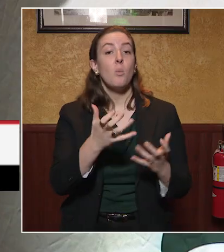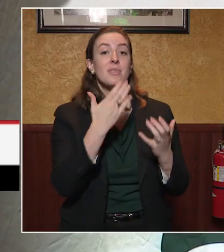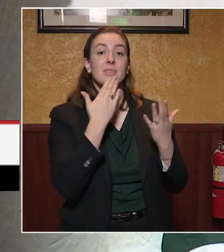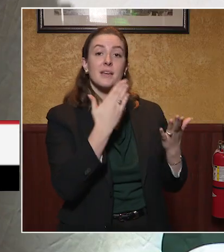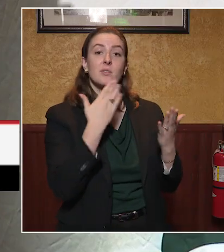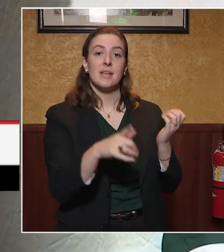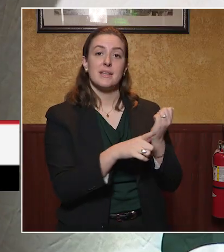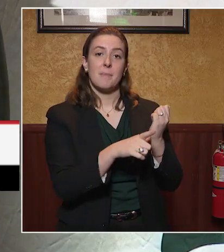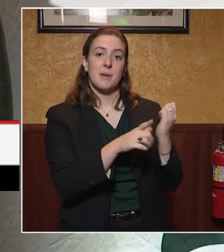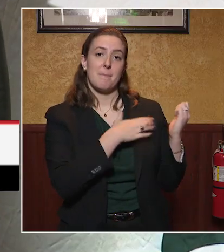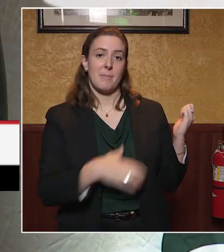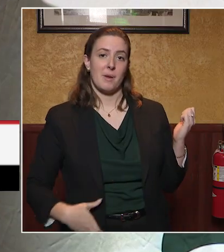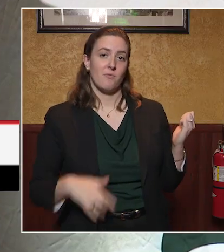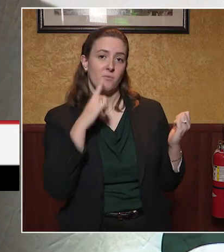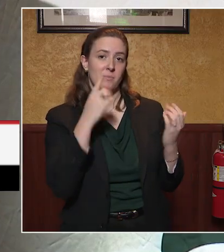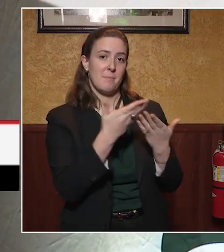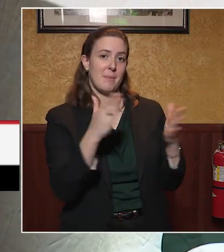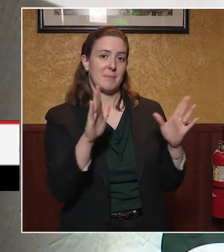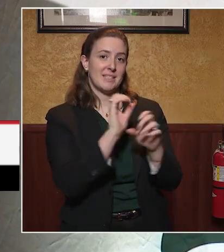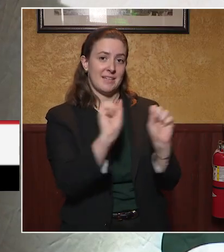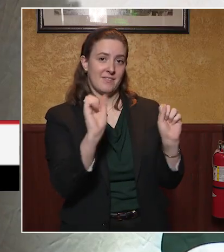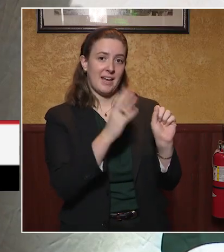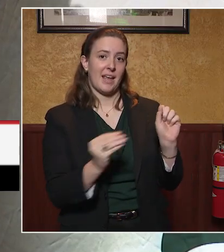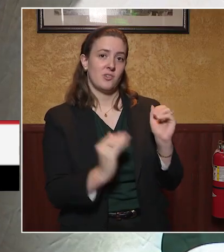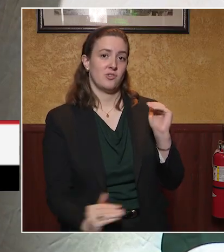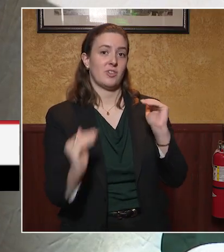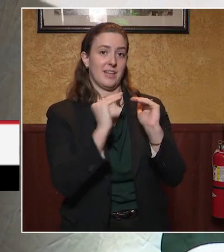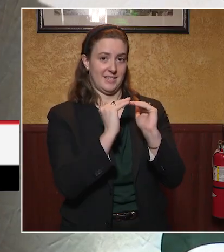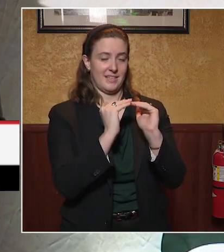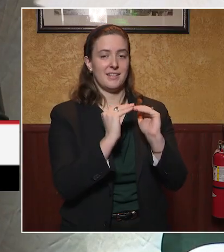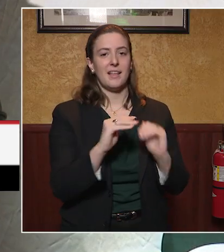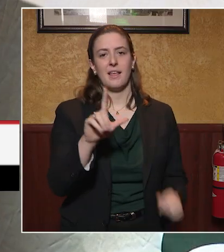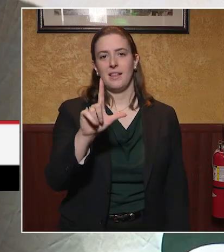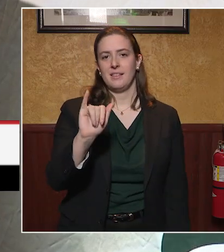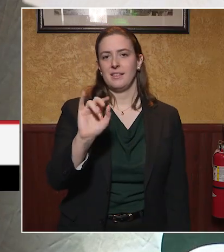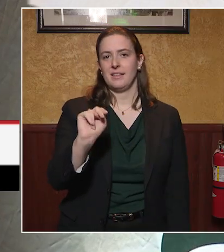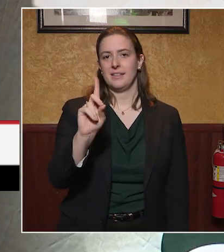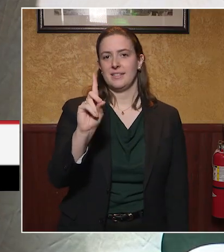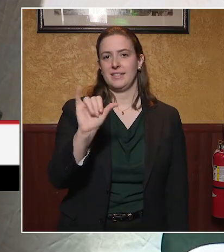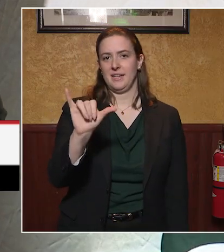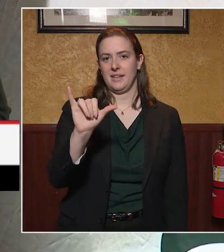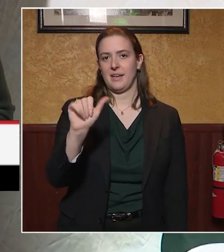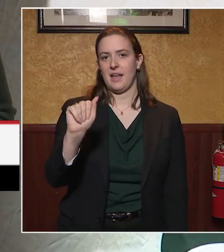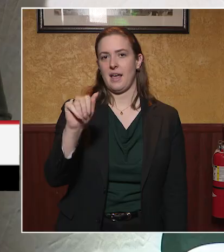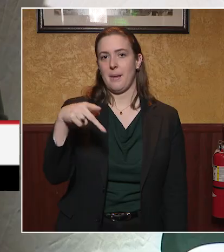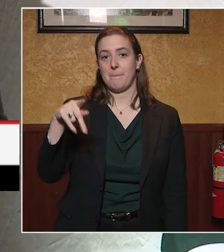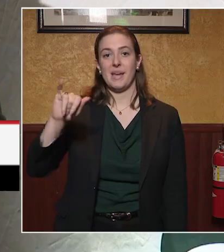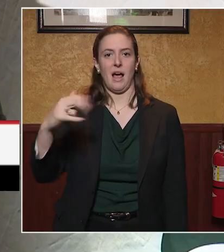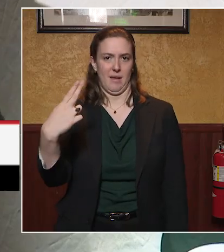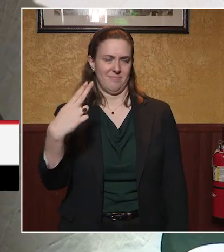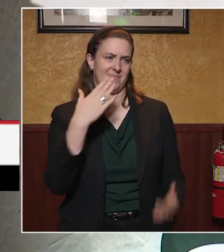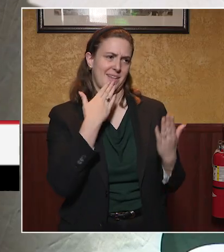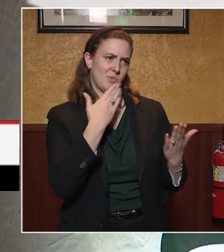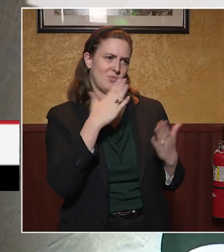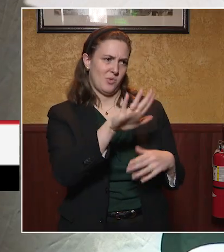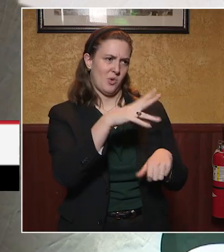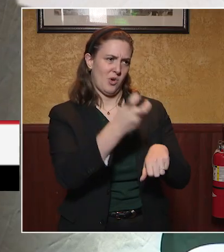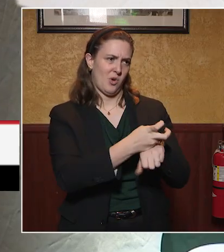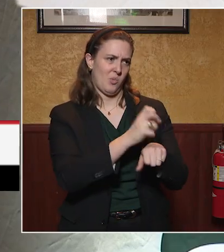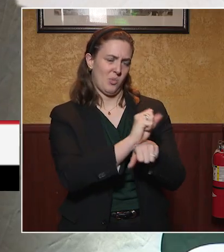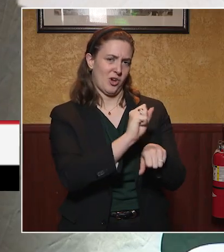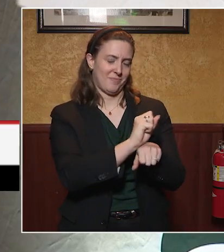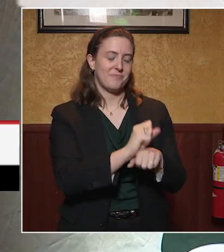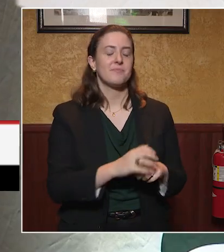Safety and Justice, Lindsay Apia, who's also here right now. We appreciate you so much. Thank you for all of your hard work. And I agree that this year